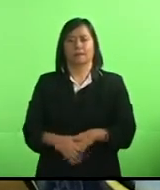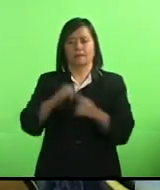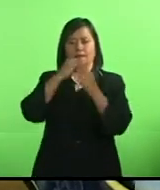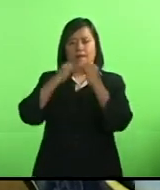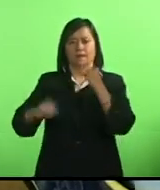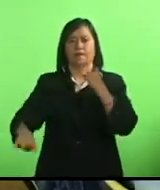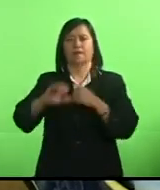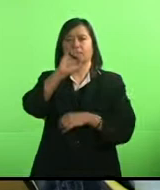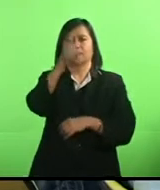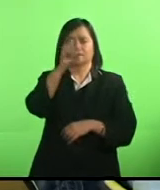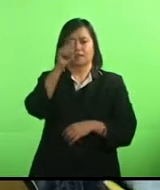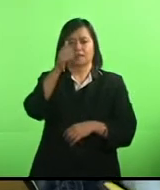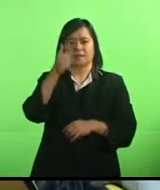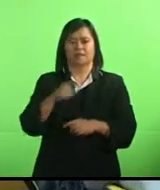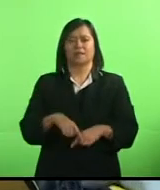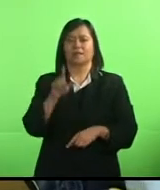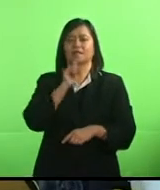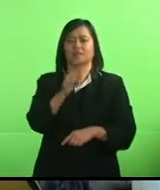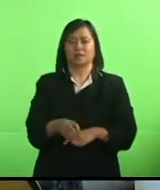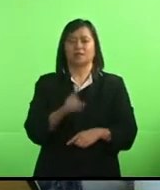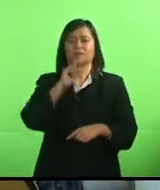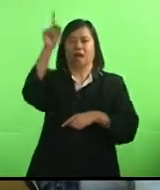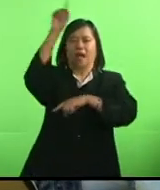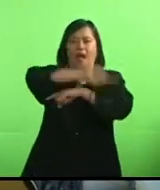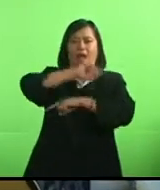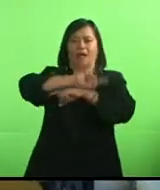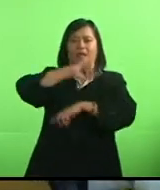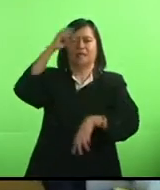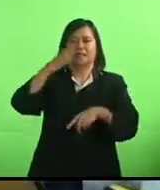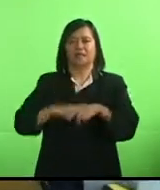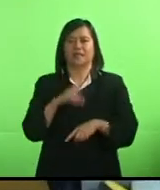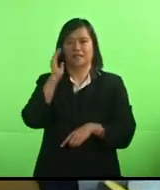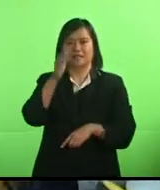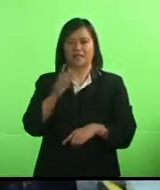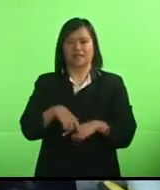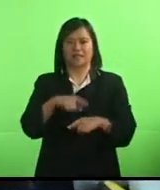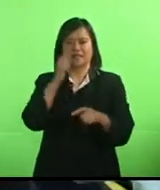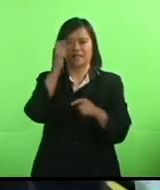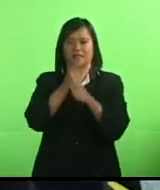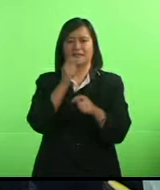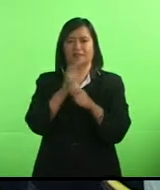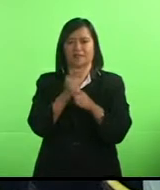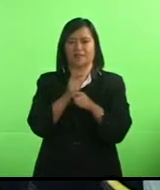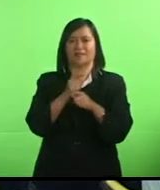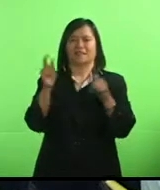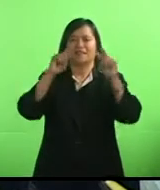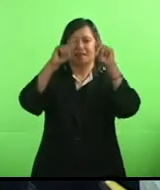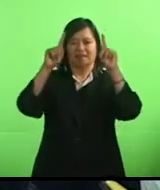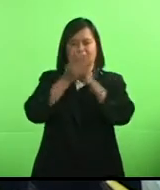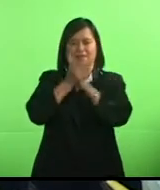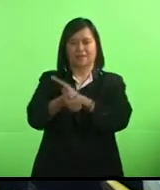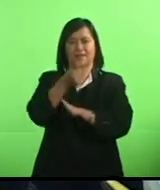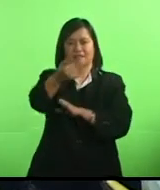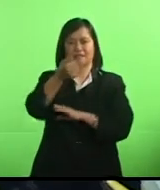December. That is your Hari Krama to hold your present day. Okay, 10 December. You go there, it starts